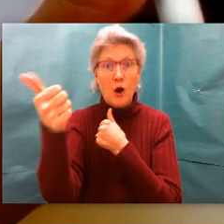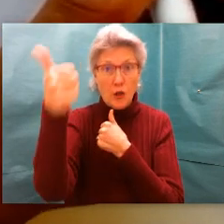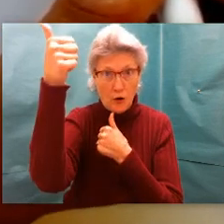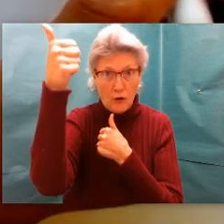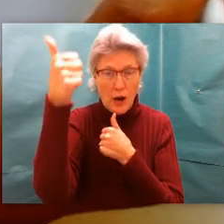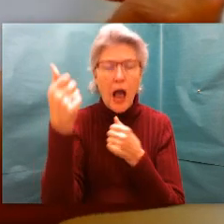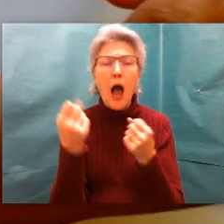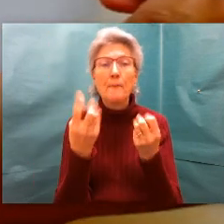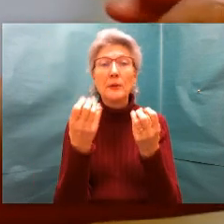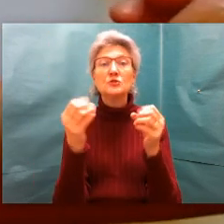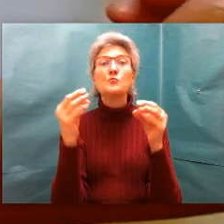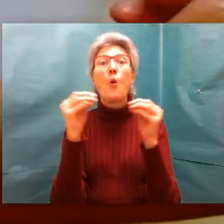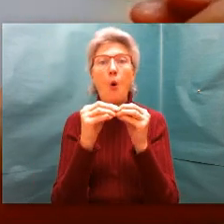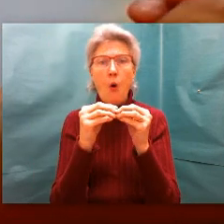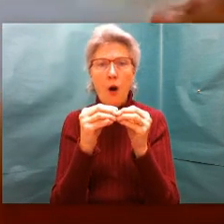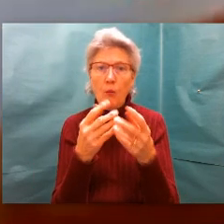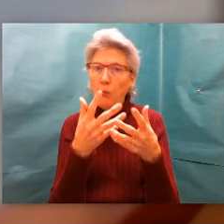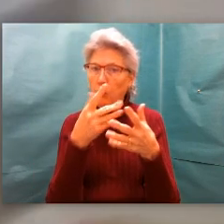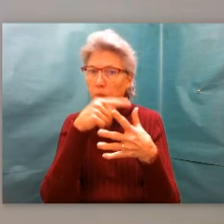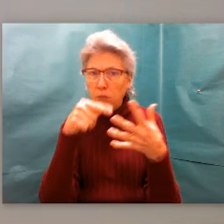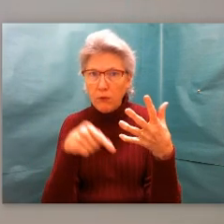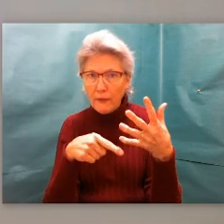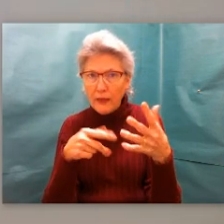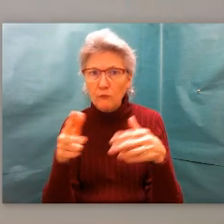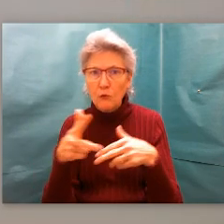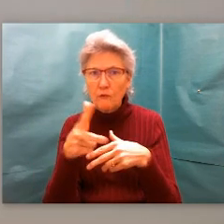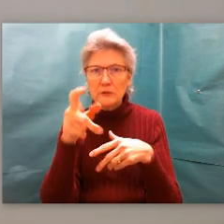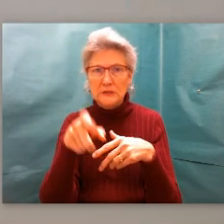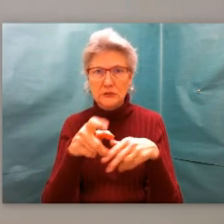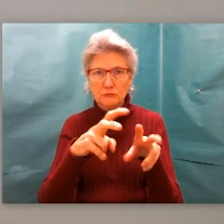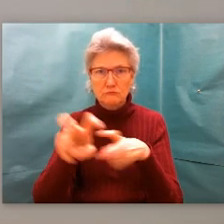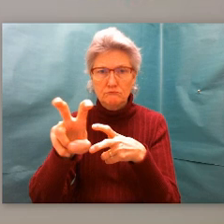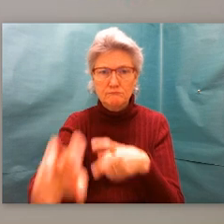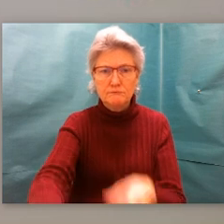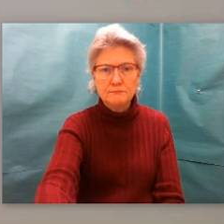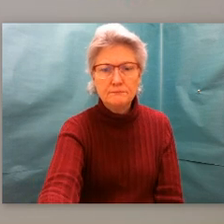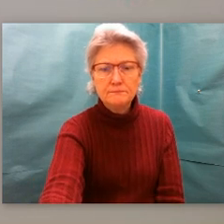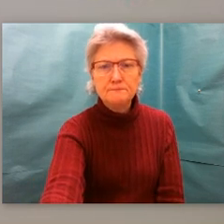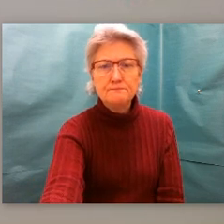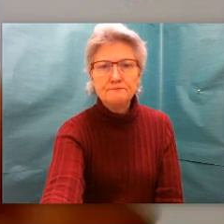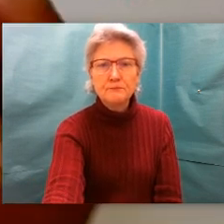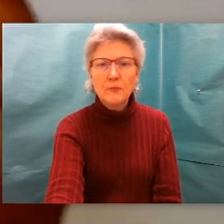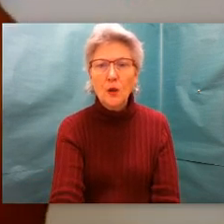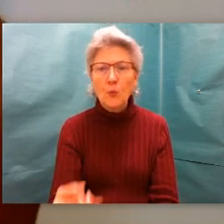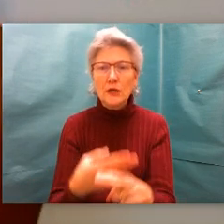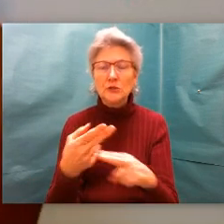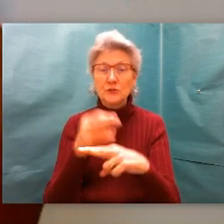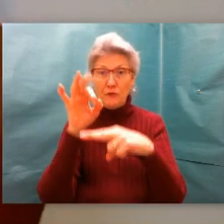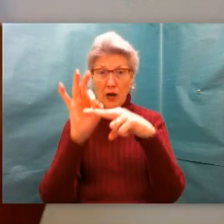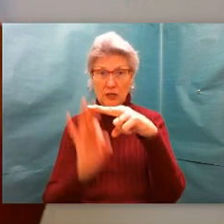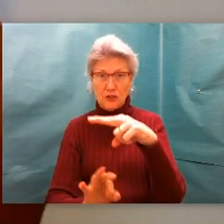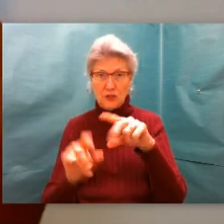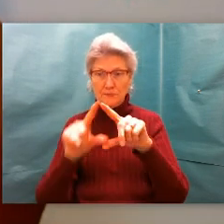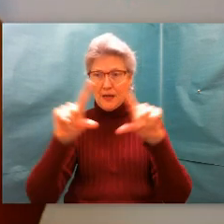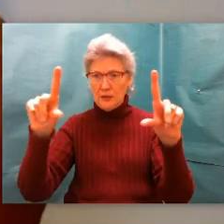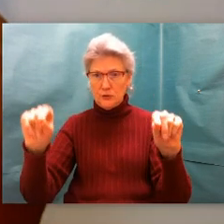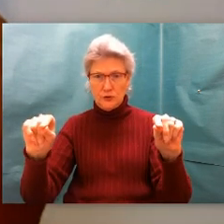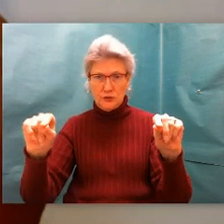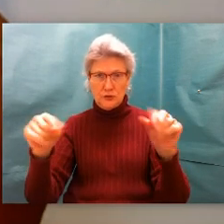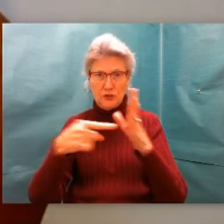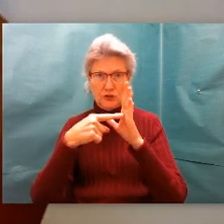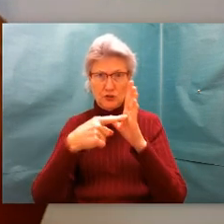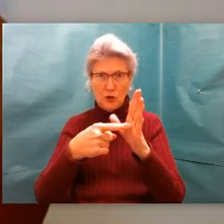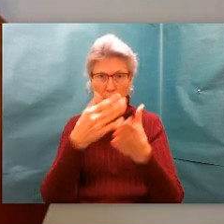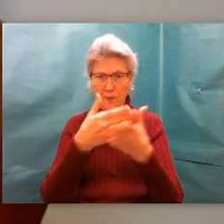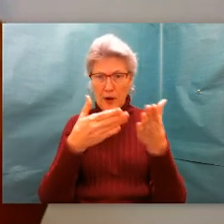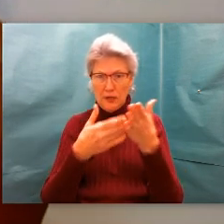farther does that rover need to travel? We used fraction models to show